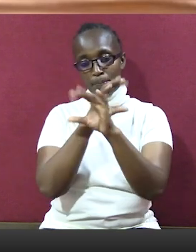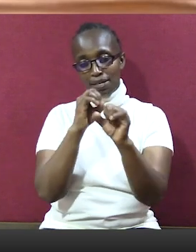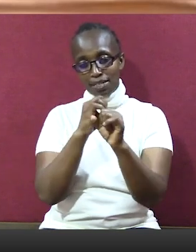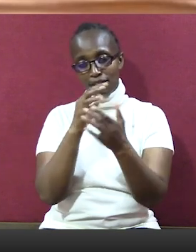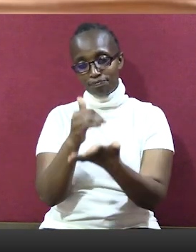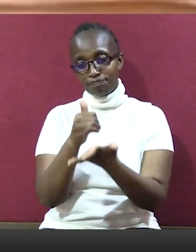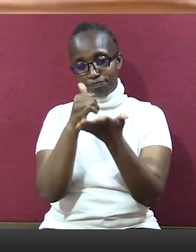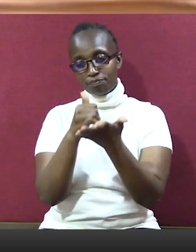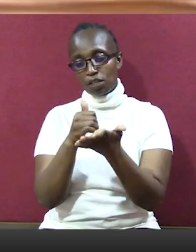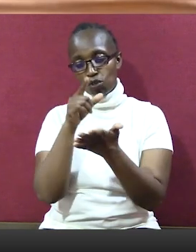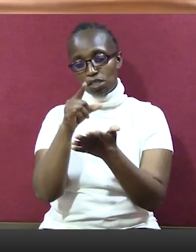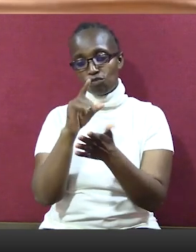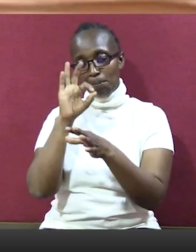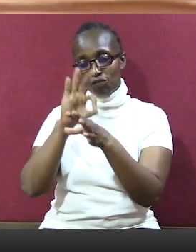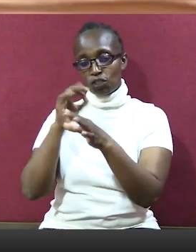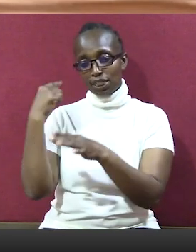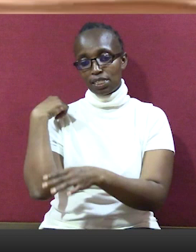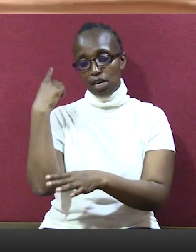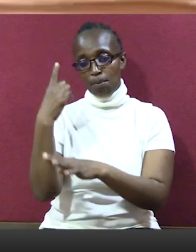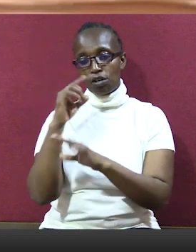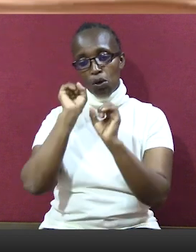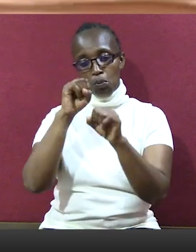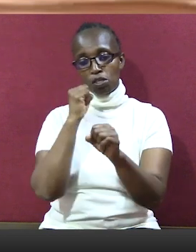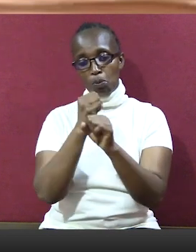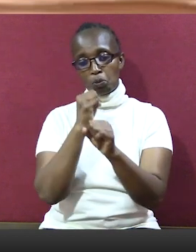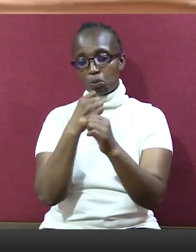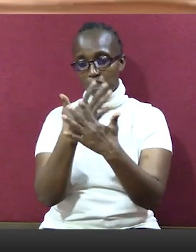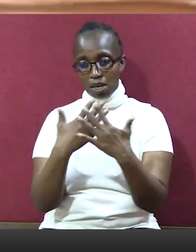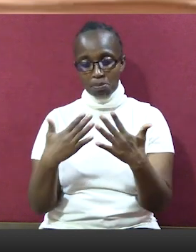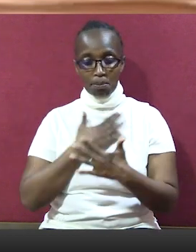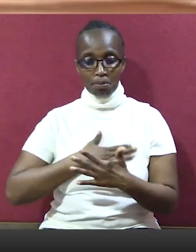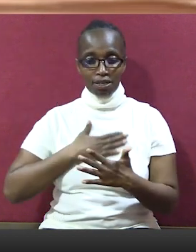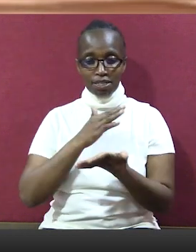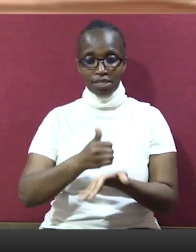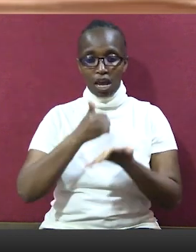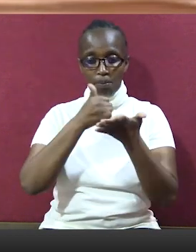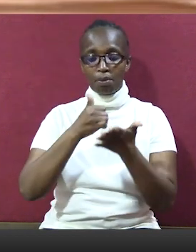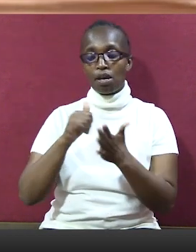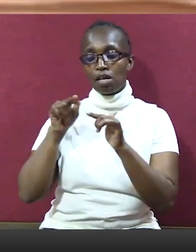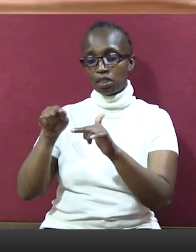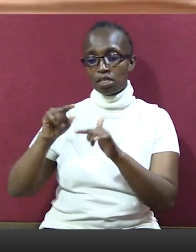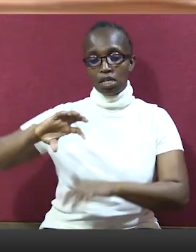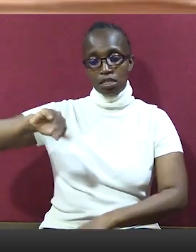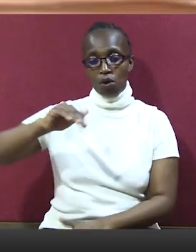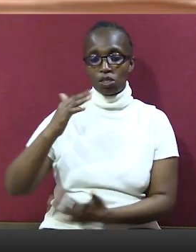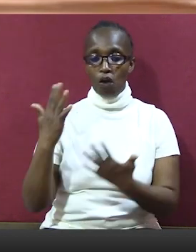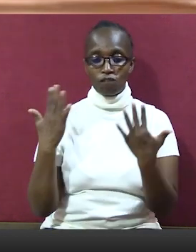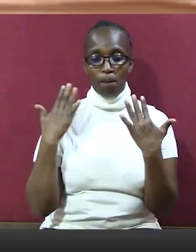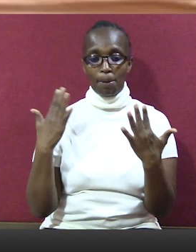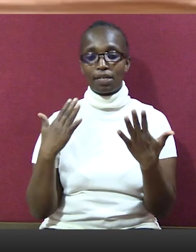of Meru. You are rejected number one. You can do something about it. Please help the great county of Meru